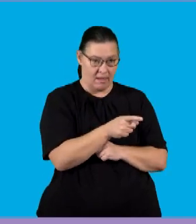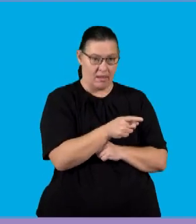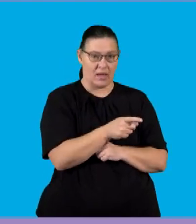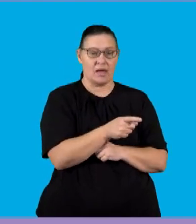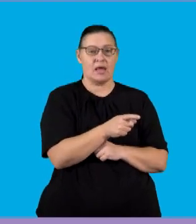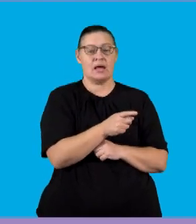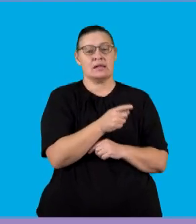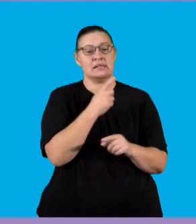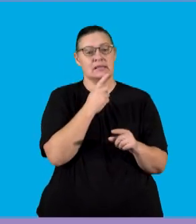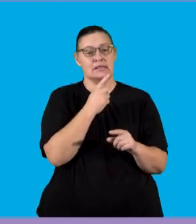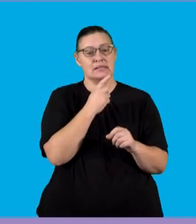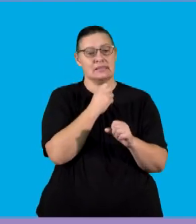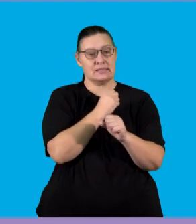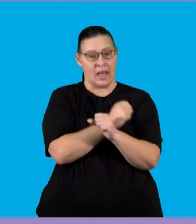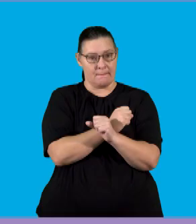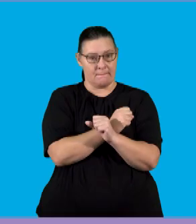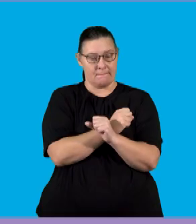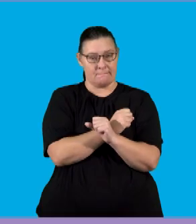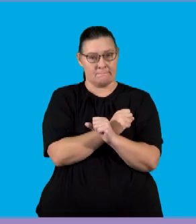is being multiplied